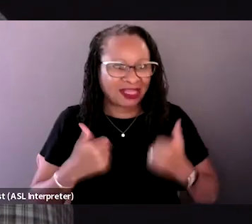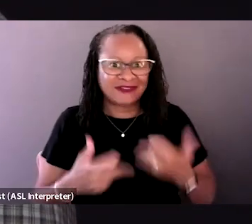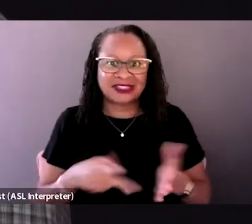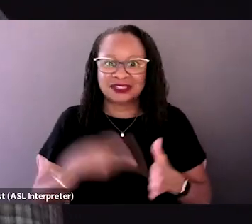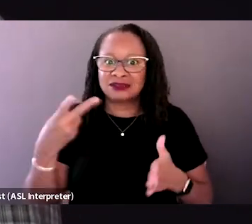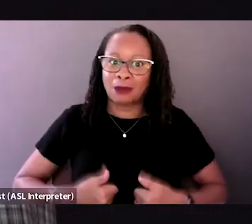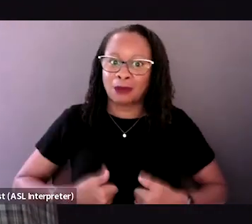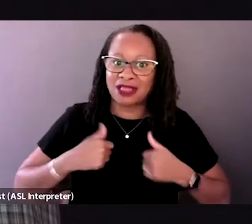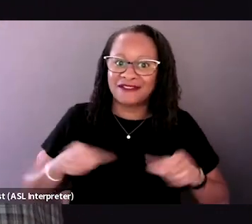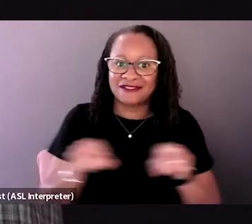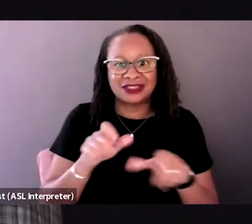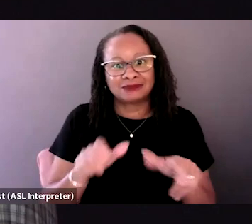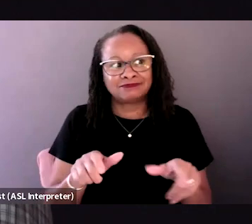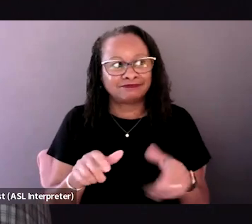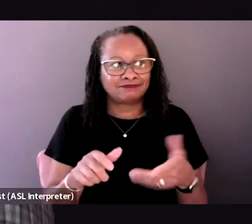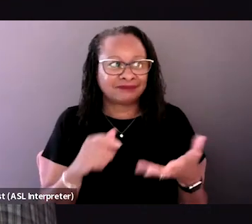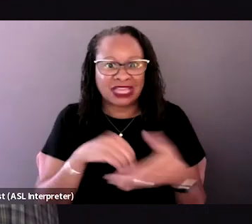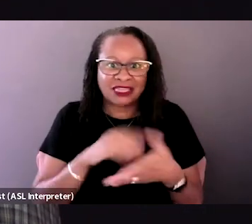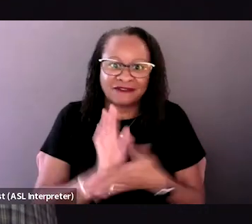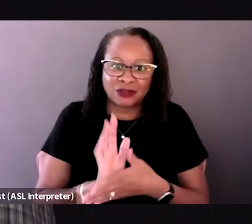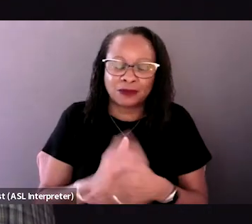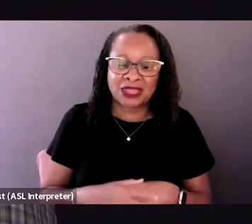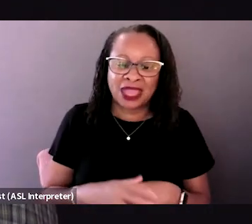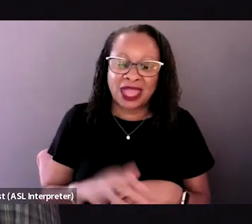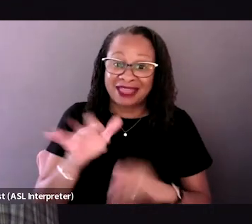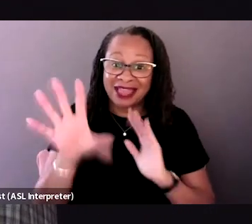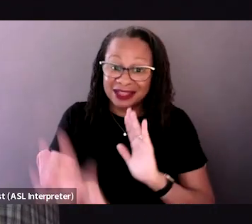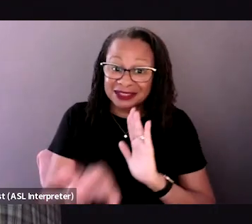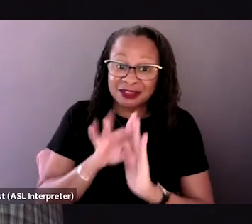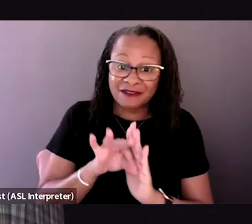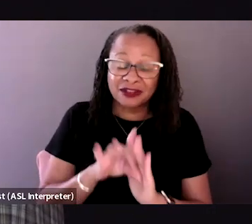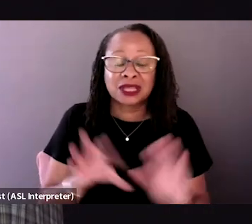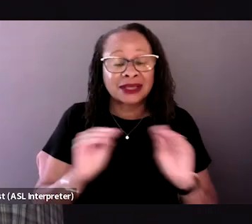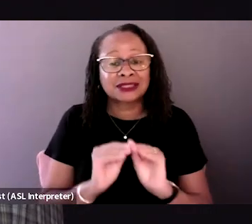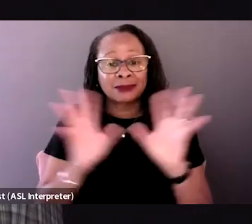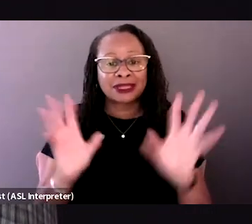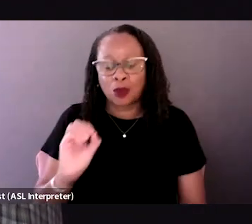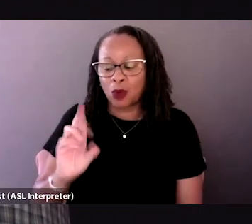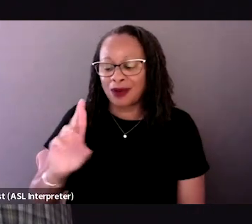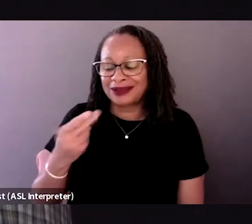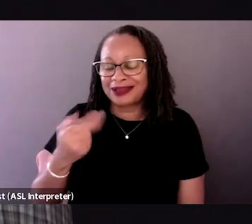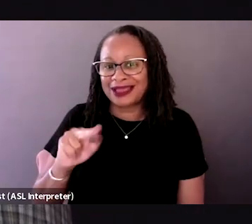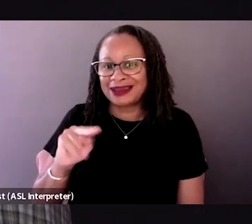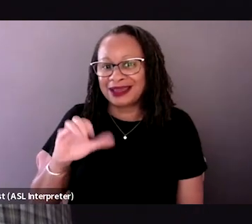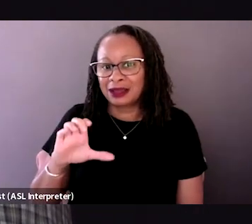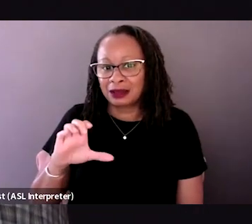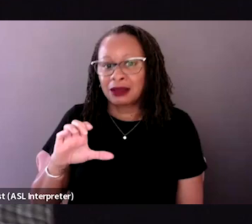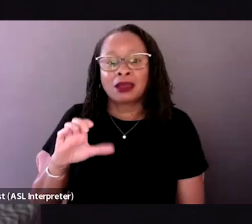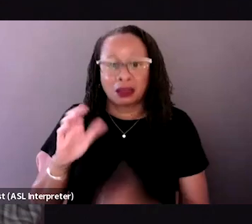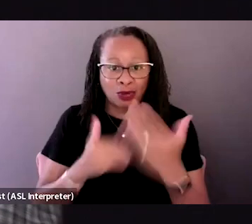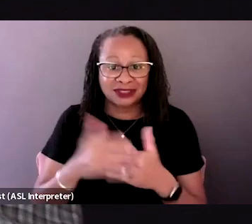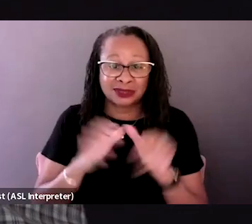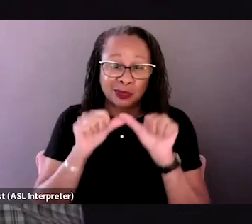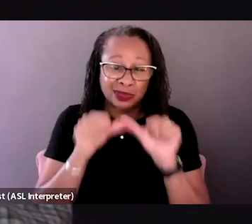can somebody be living this dual life, as you say in the film? And this discovery was just a completely organic process. We